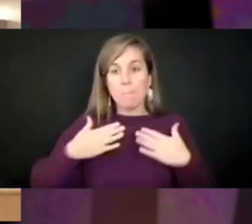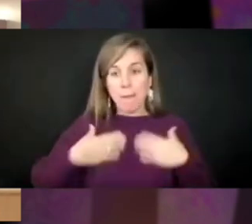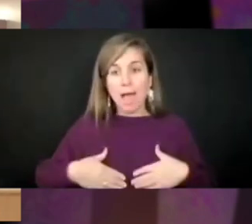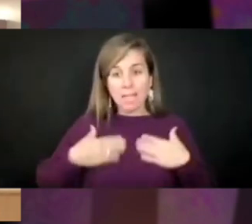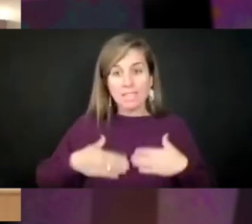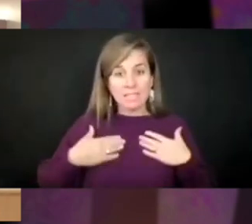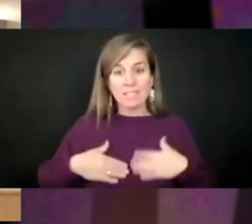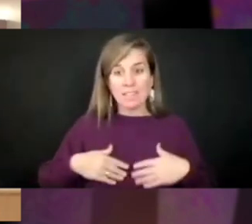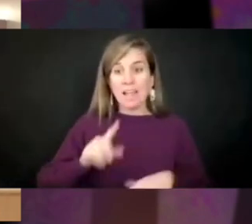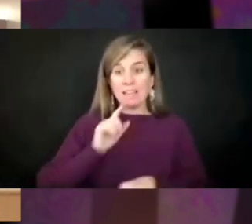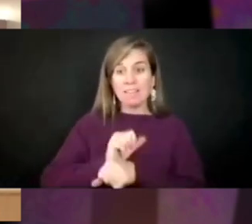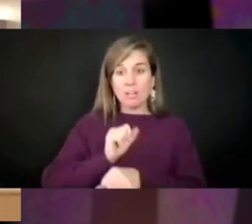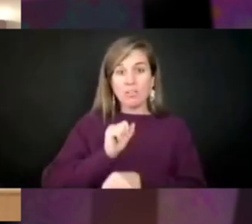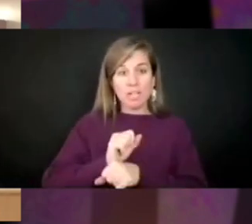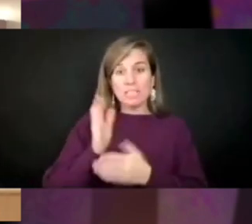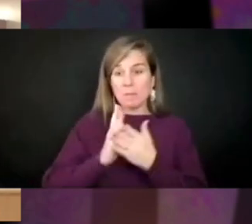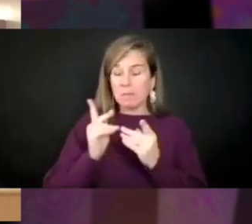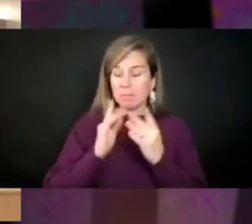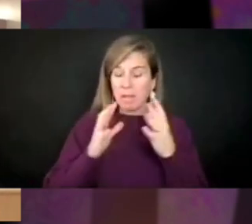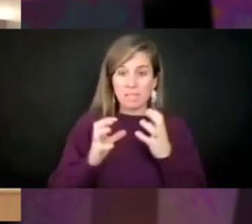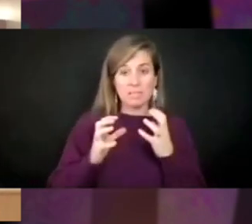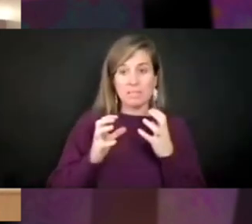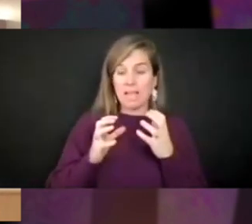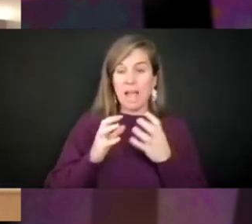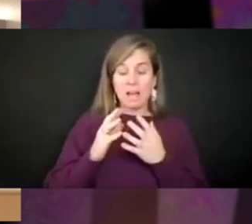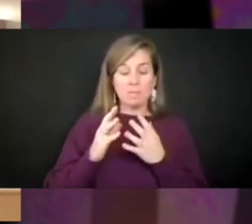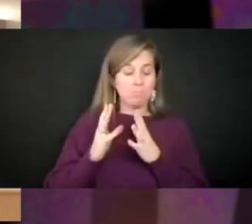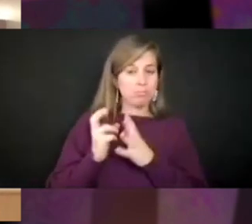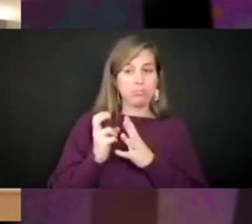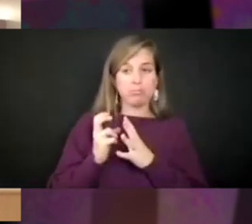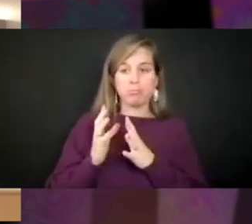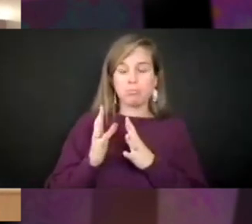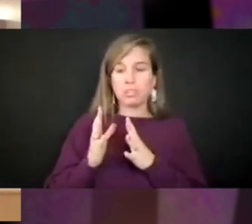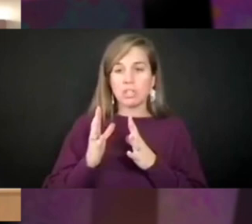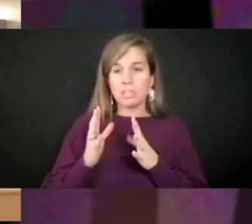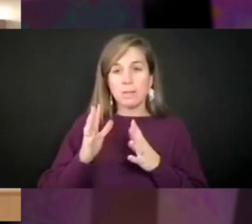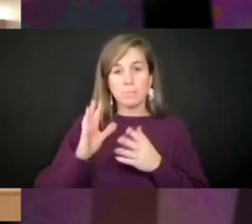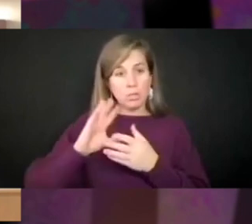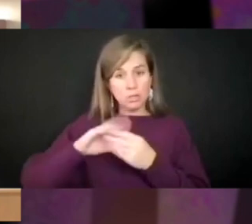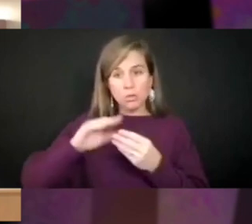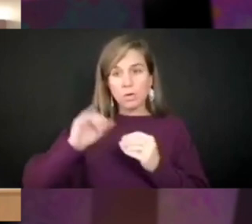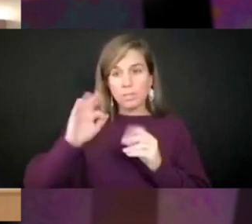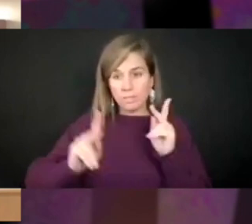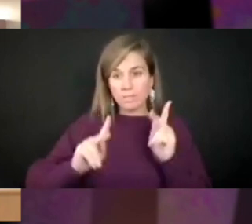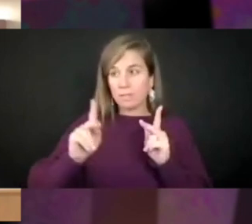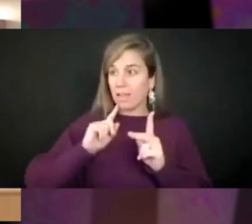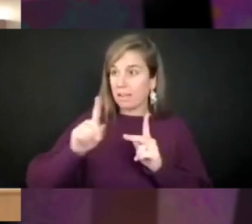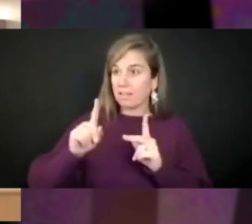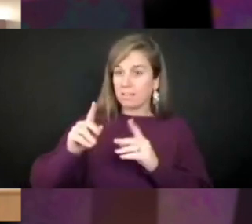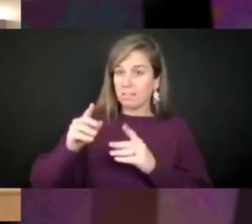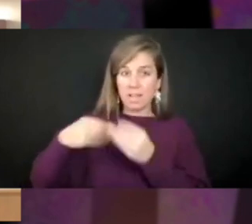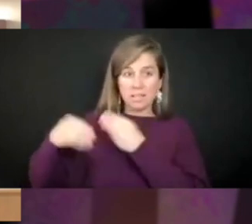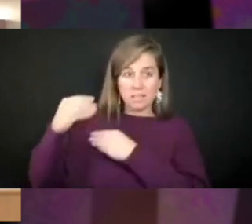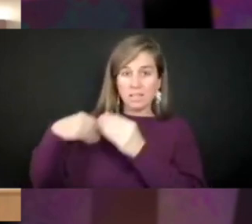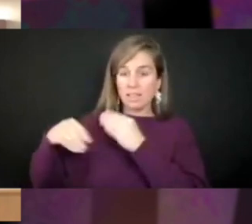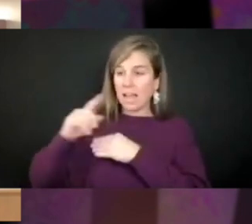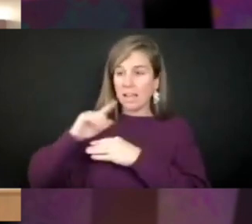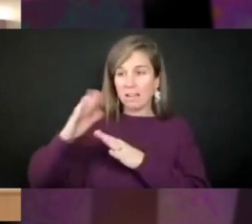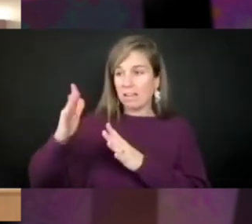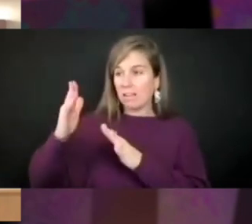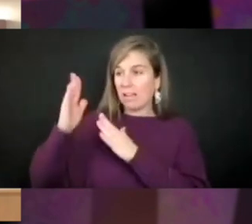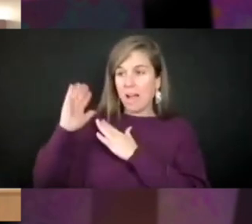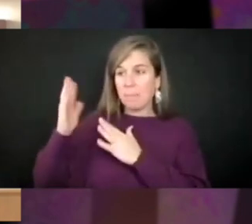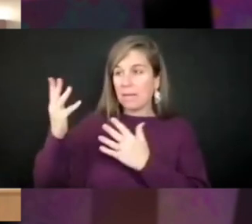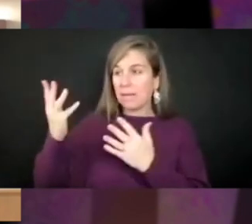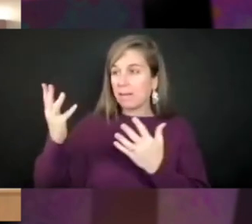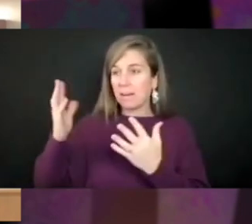of us to seize up, to go into seizure. There's stories of ancestral connection